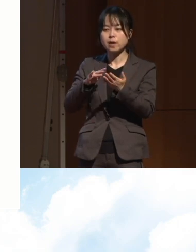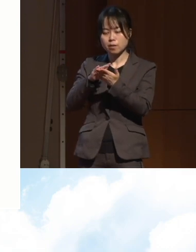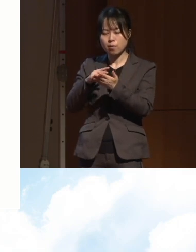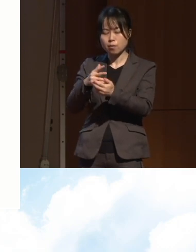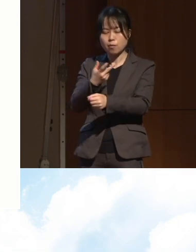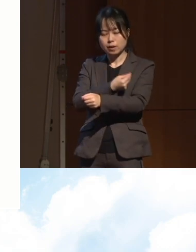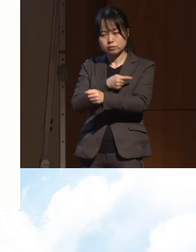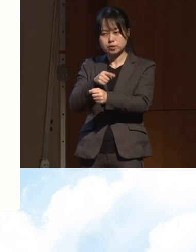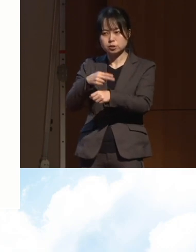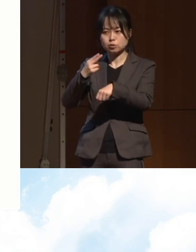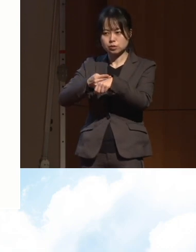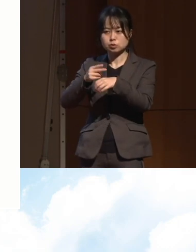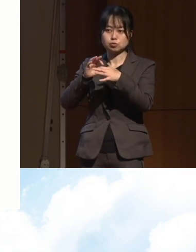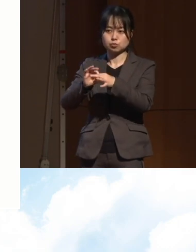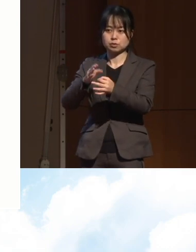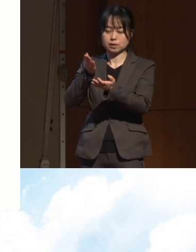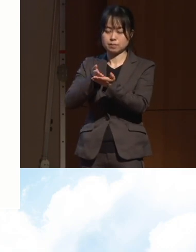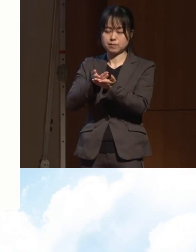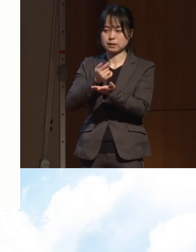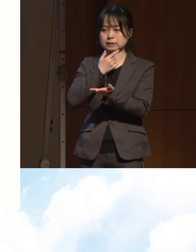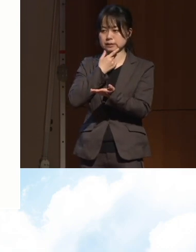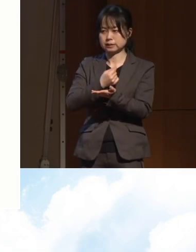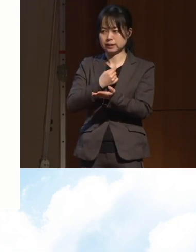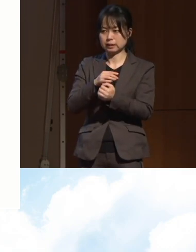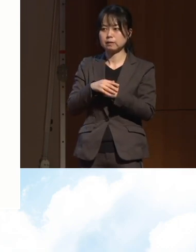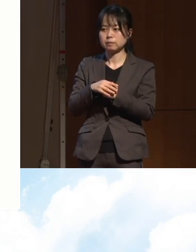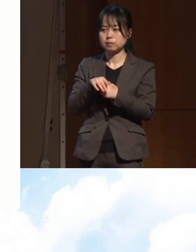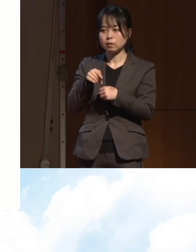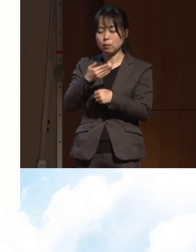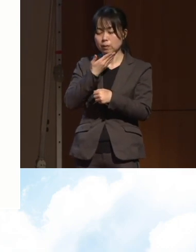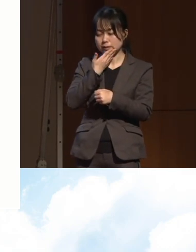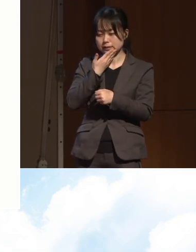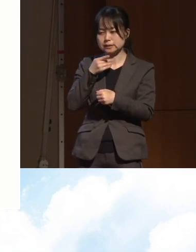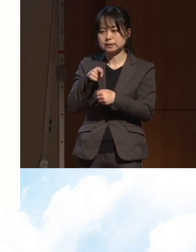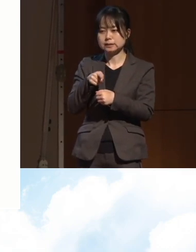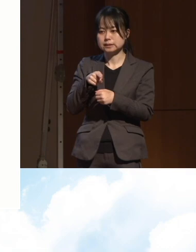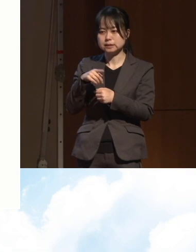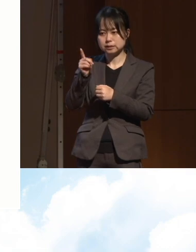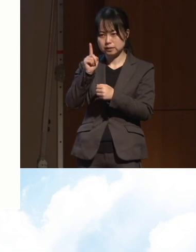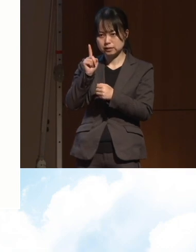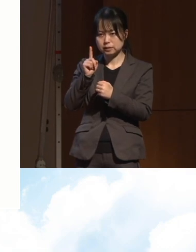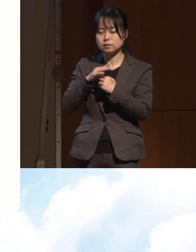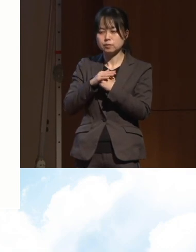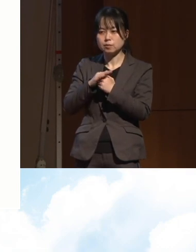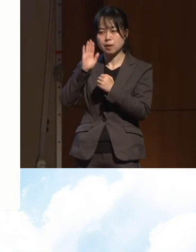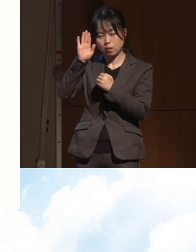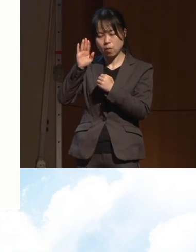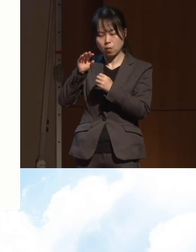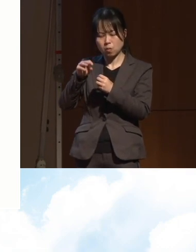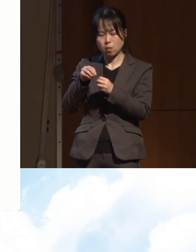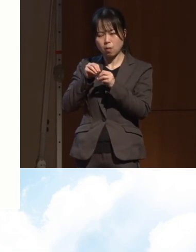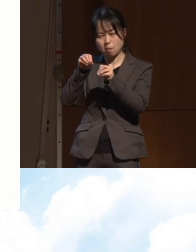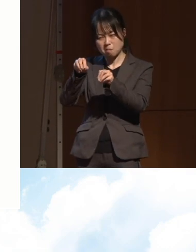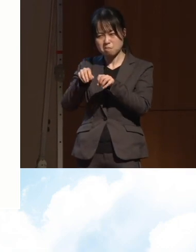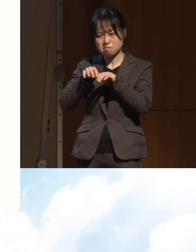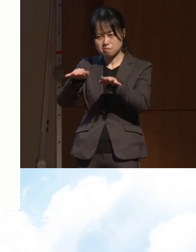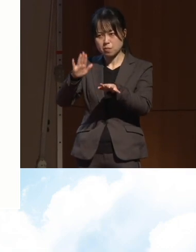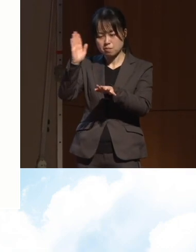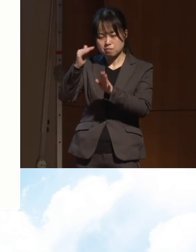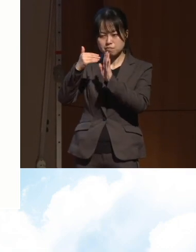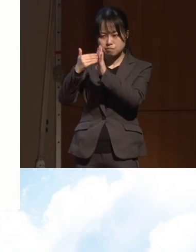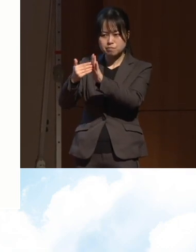quite important as we think about pandemic preparedness. What we want is a set of vaccines on the